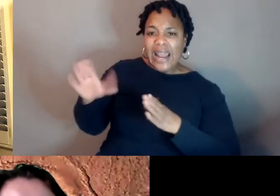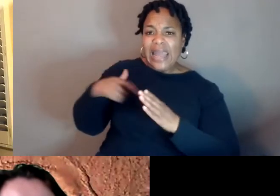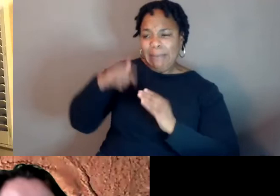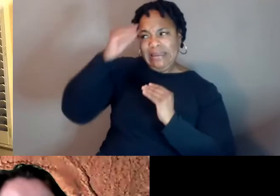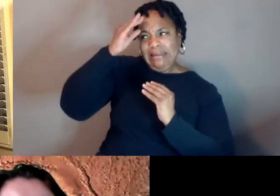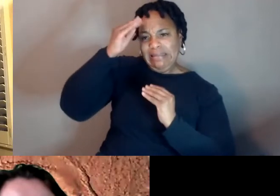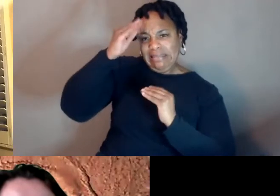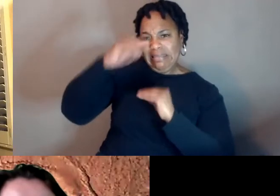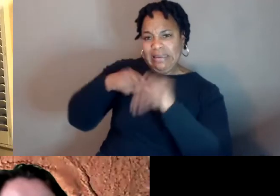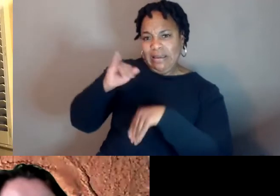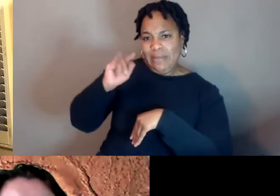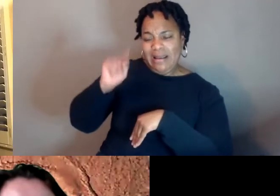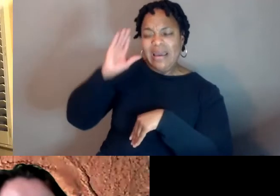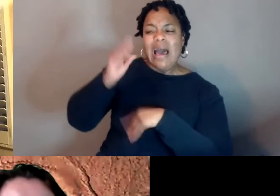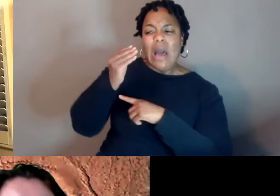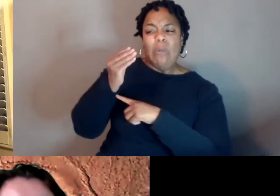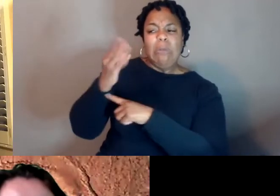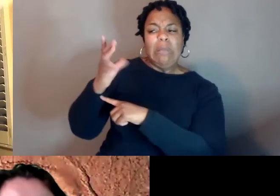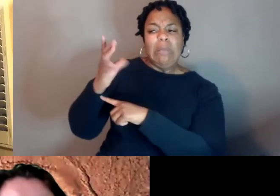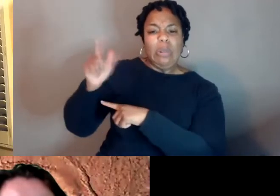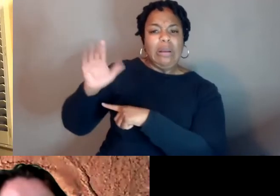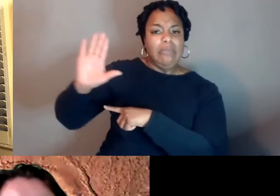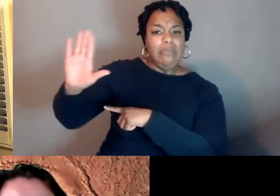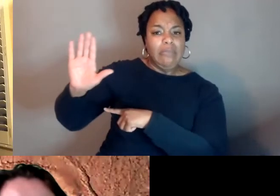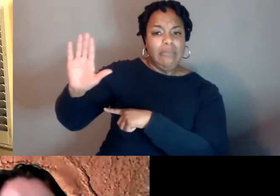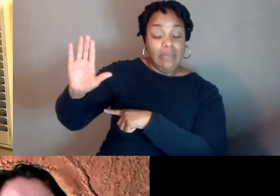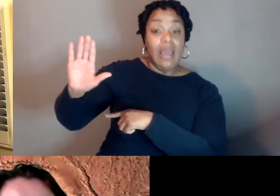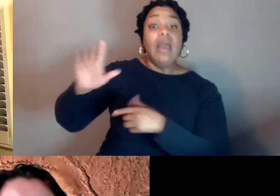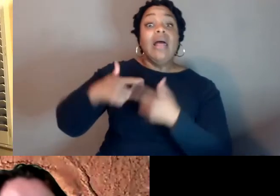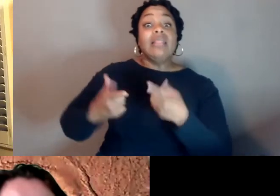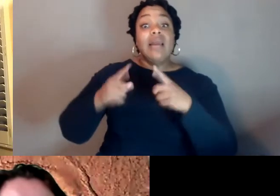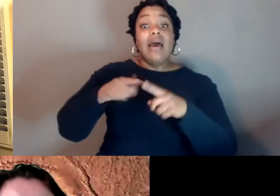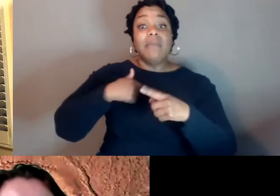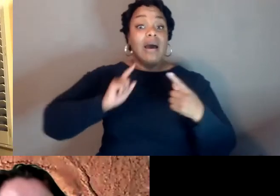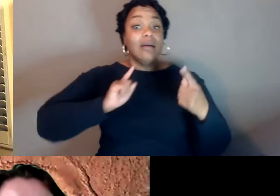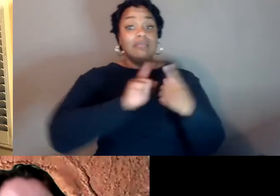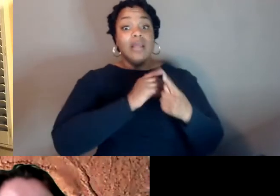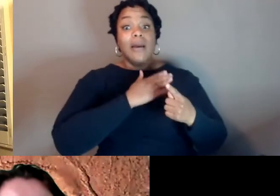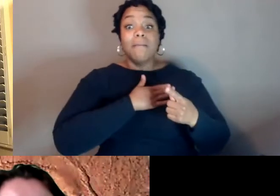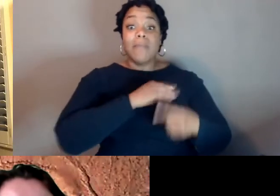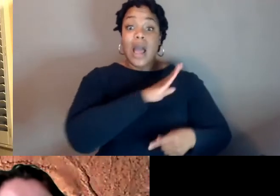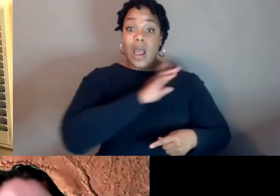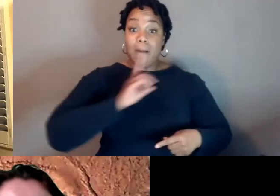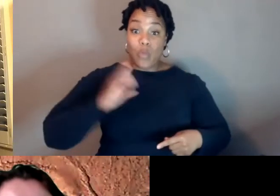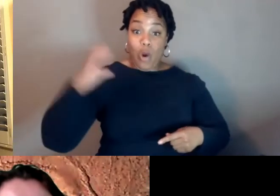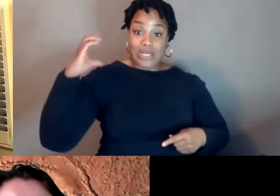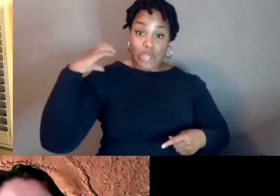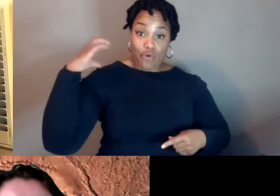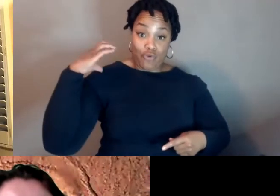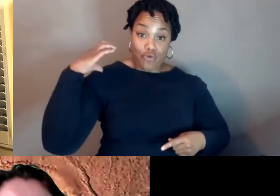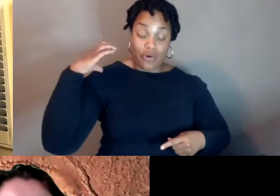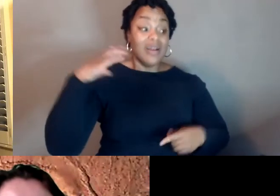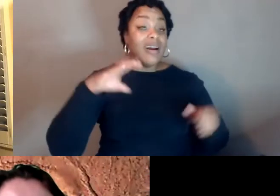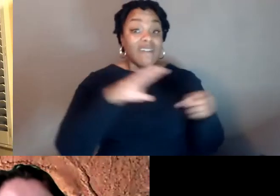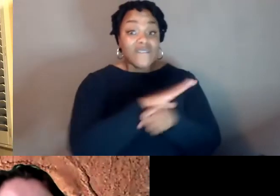chair about it. And all my board members were Republicans, with exception of one out of